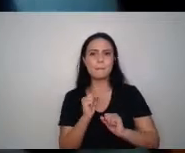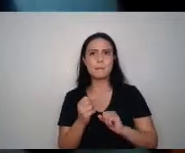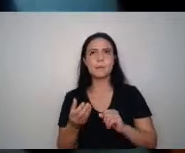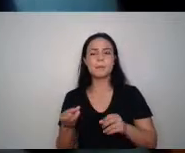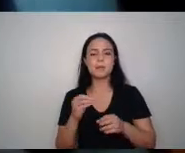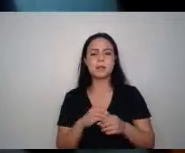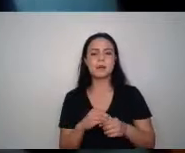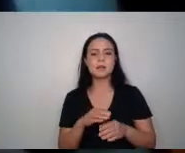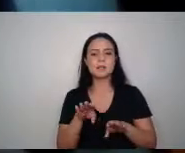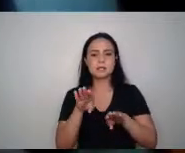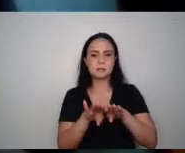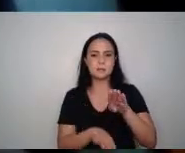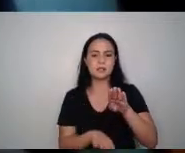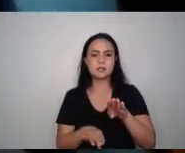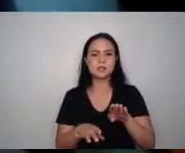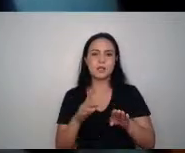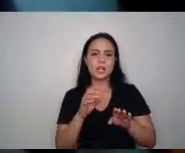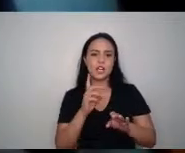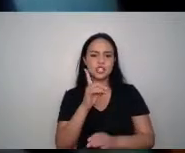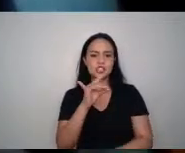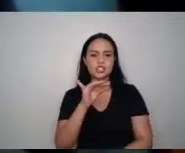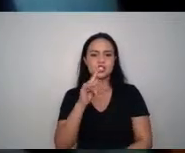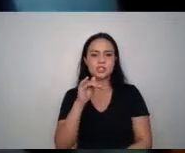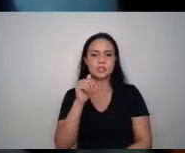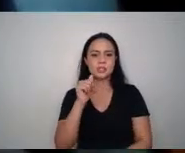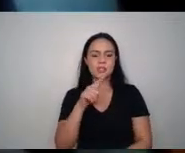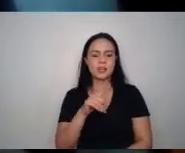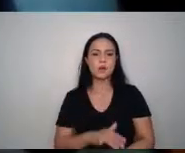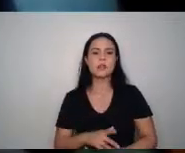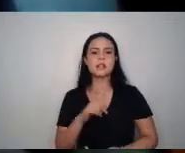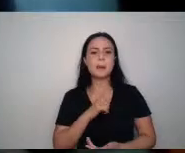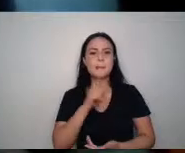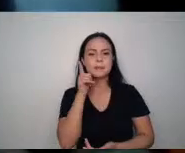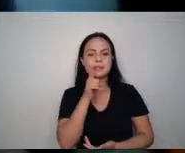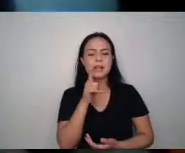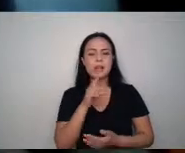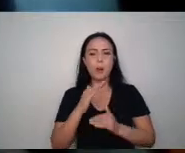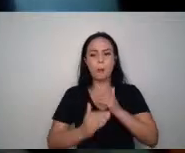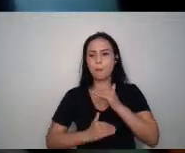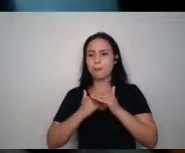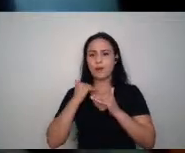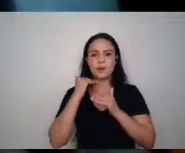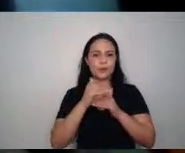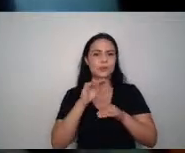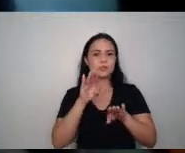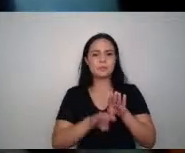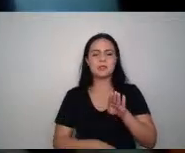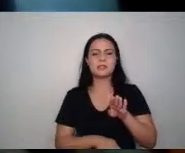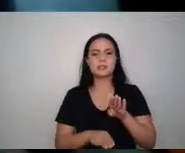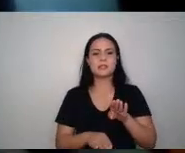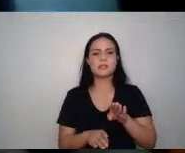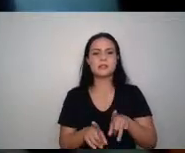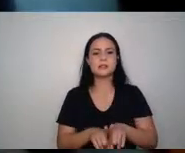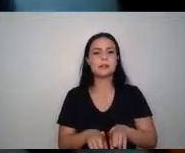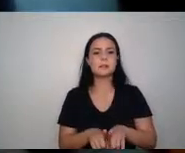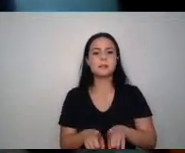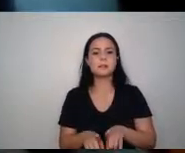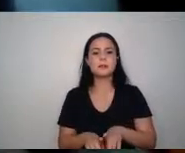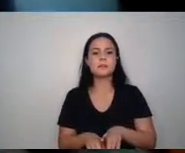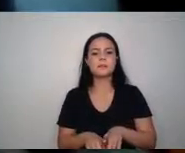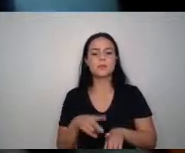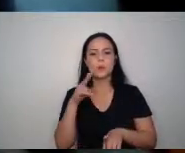bias and the people that are affected. The digital link of the algorithm has a much